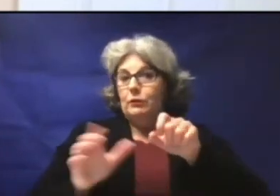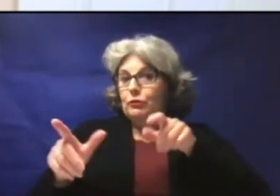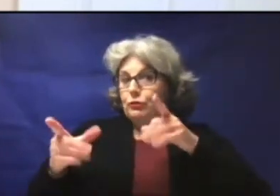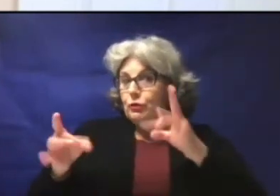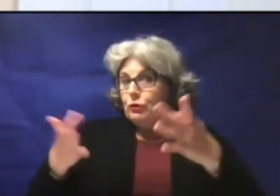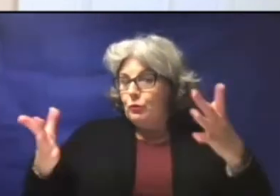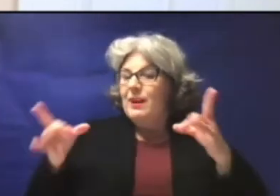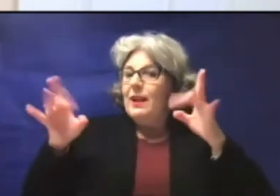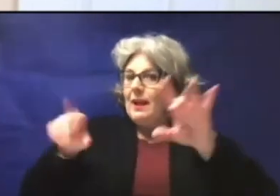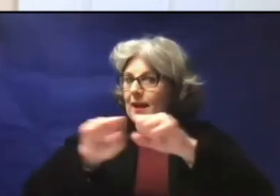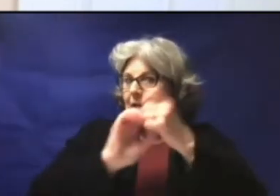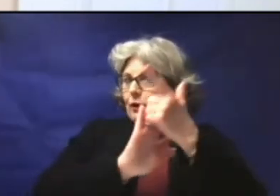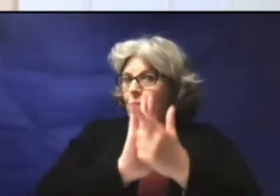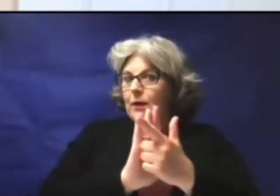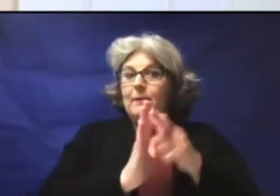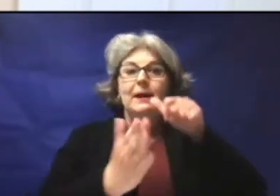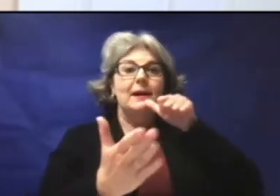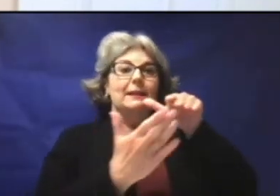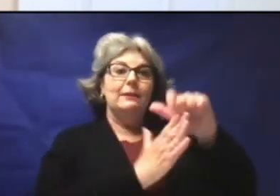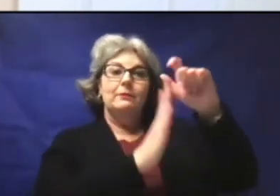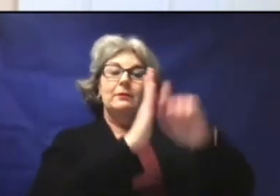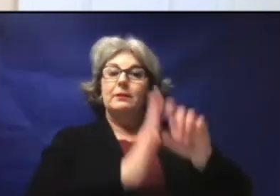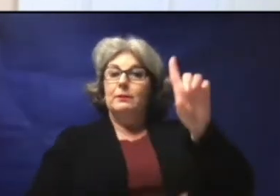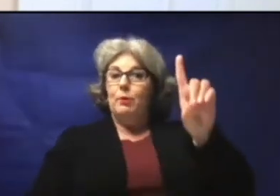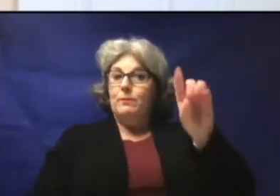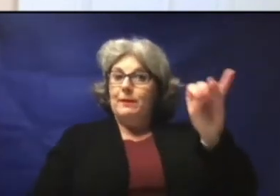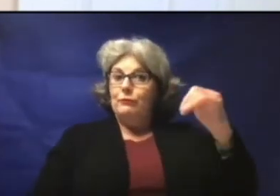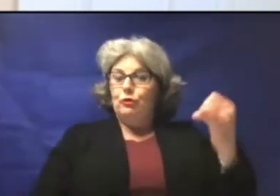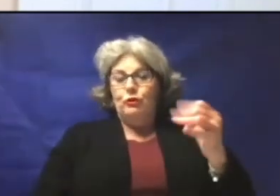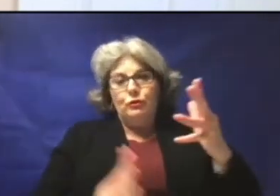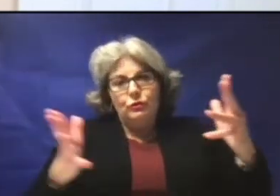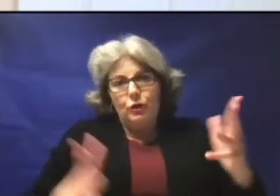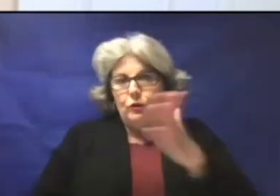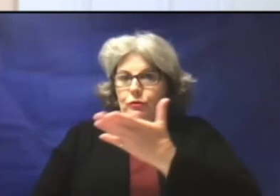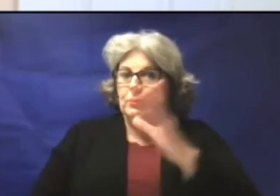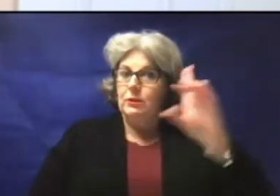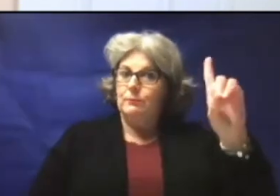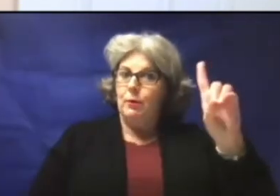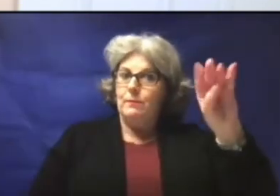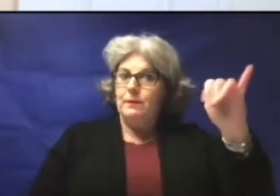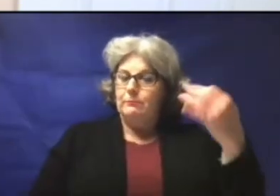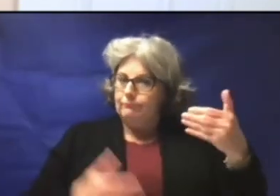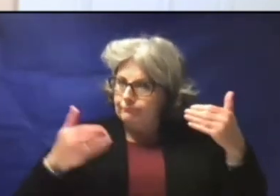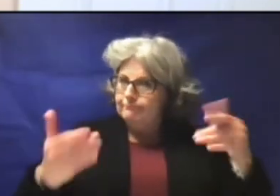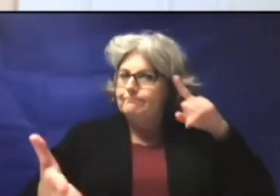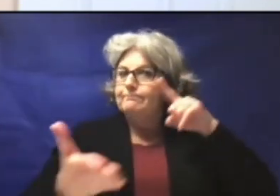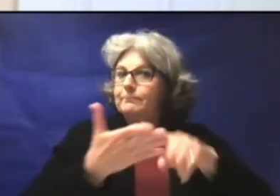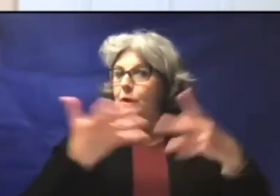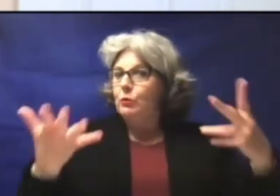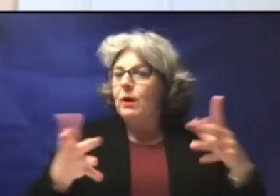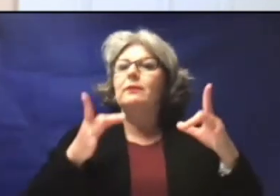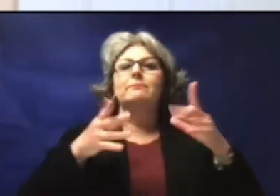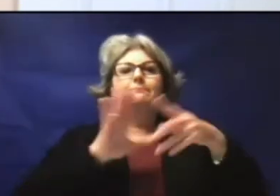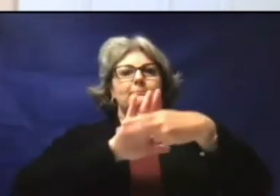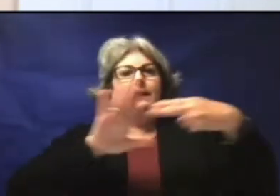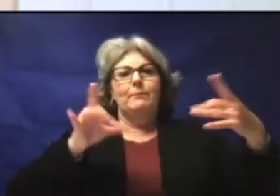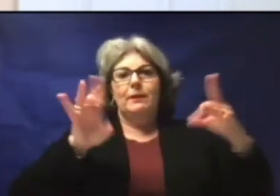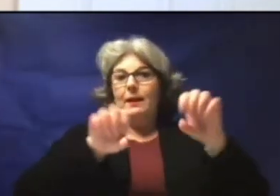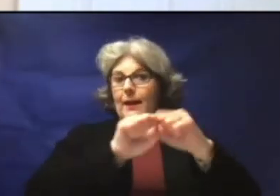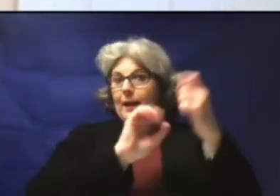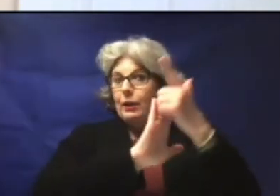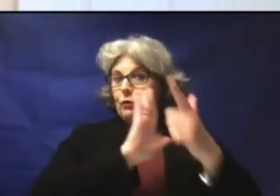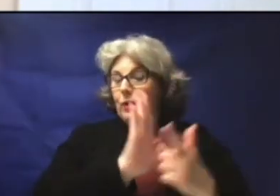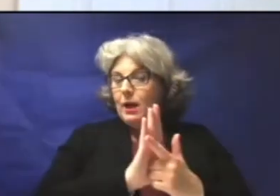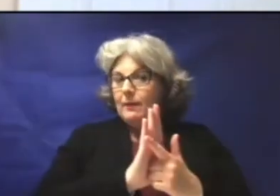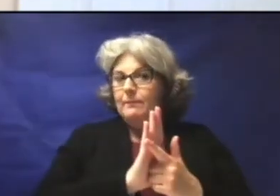crime. And I've written a letter to the Department of Justice urging them to investigate it as such. Nothing could